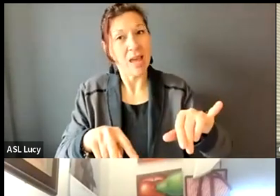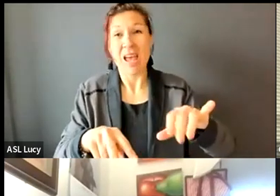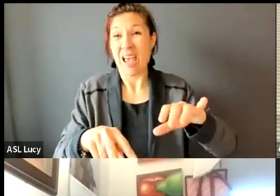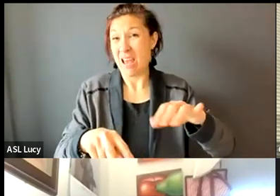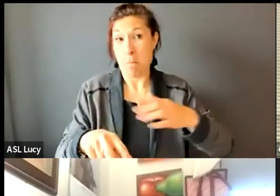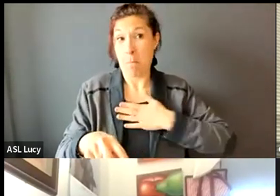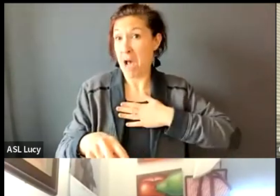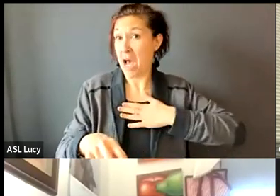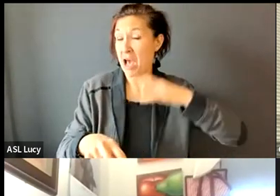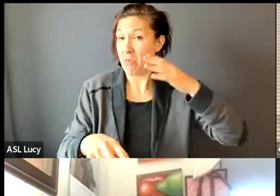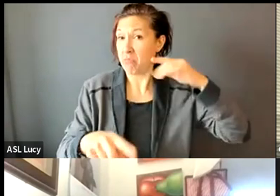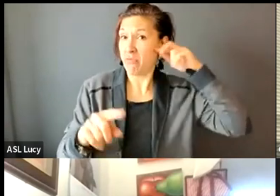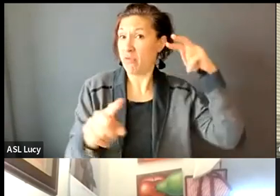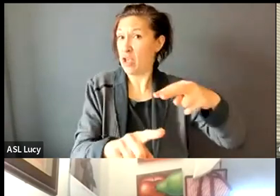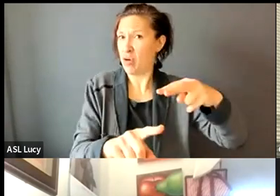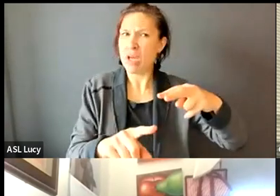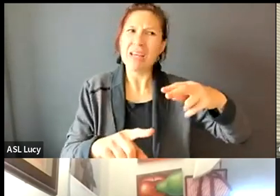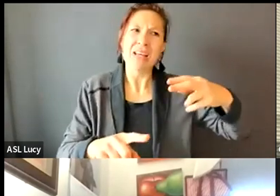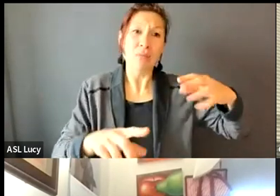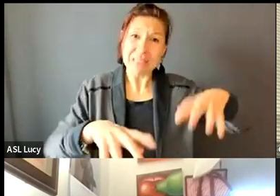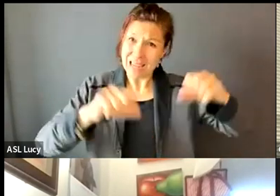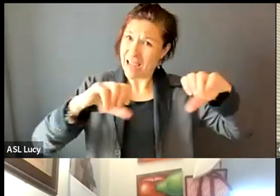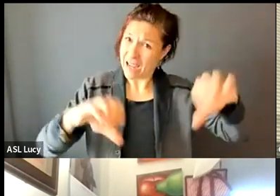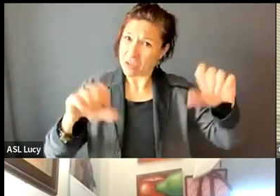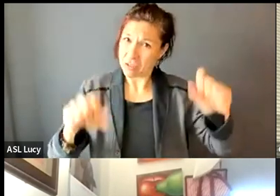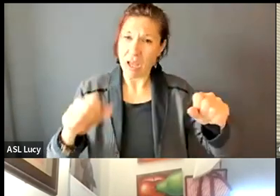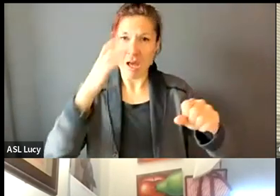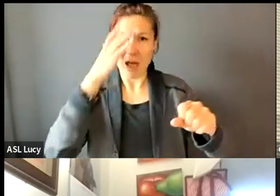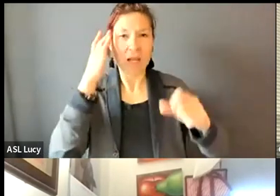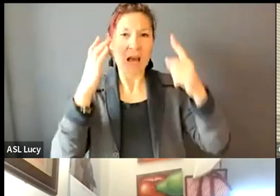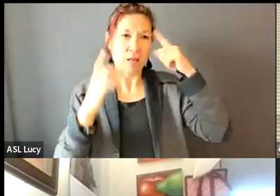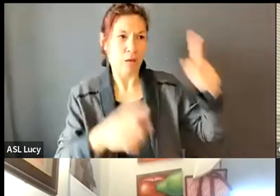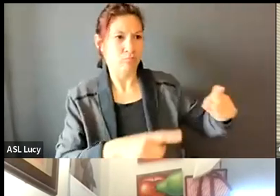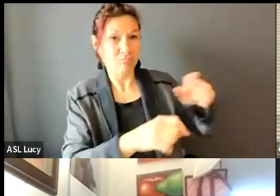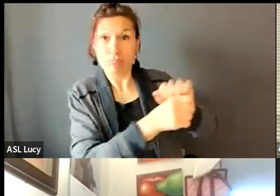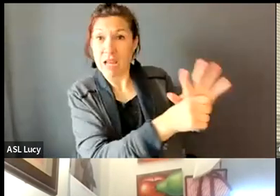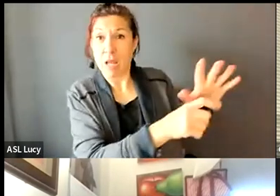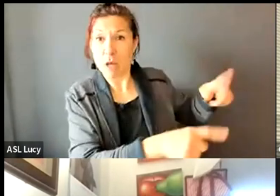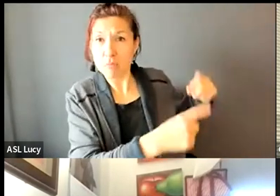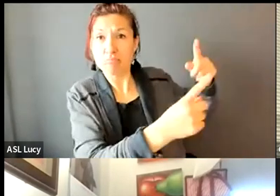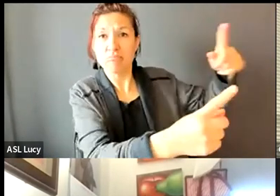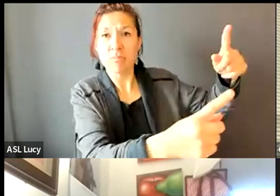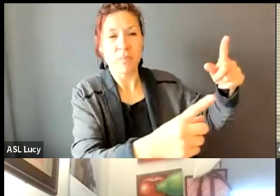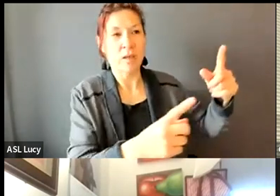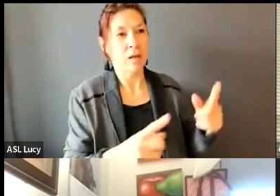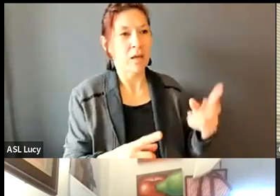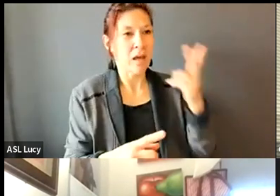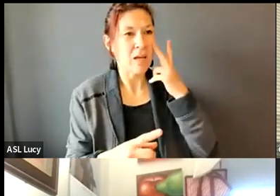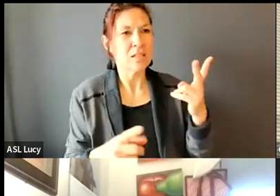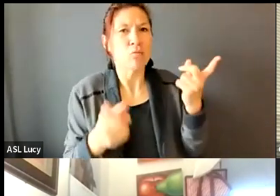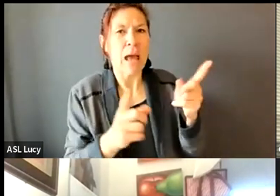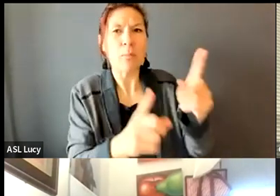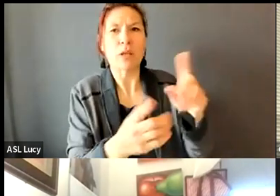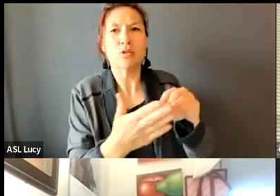and I think post pandemic we are definitely seeing um in in the recent release some different kinds of Trends with the students